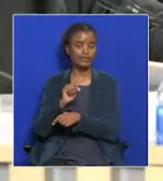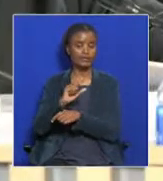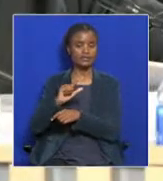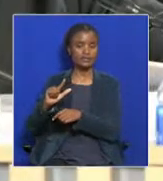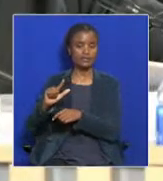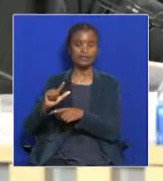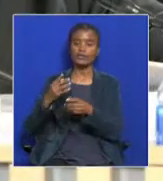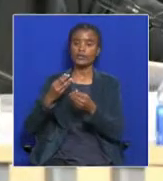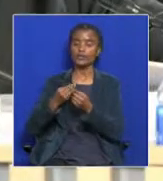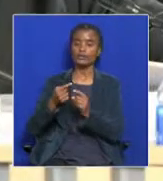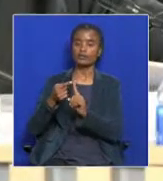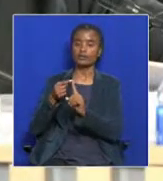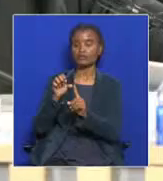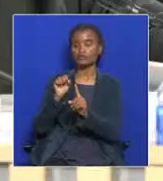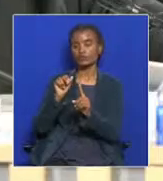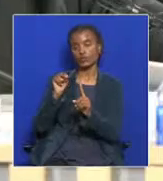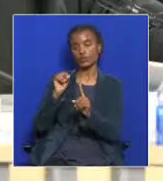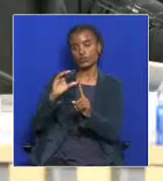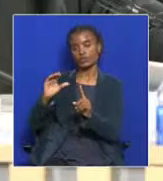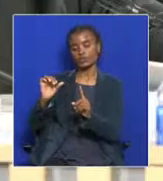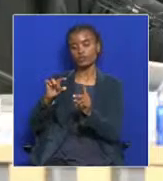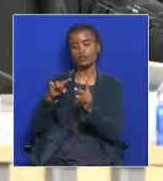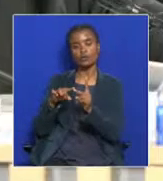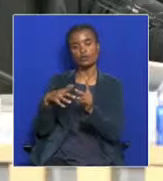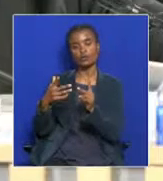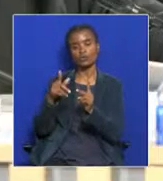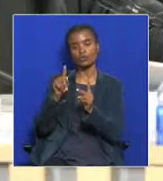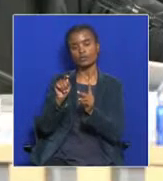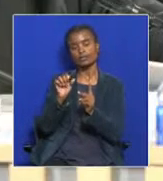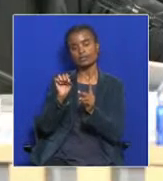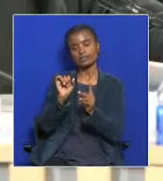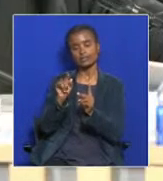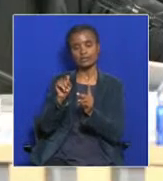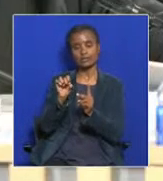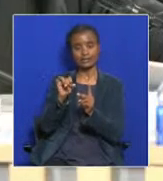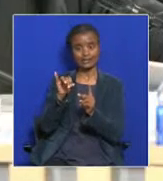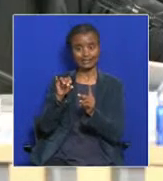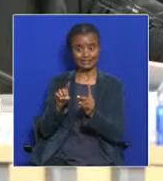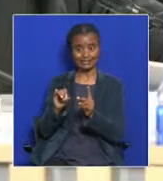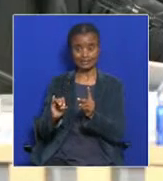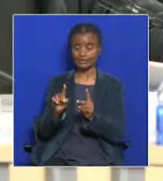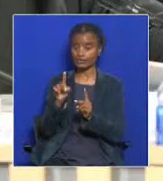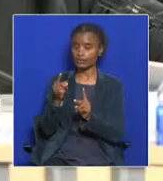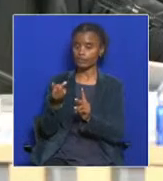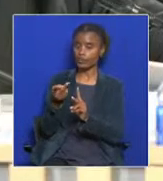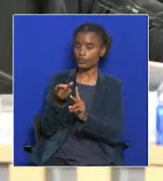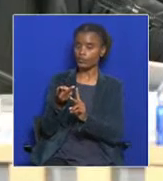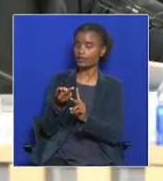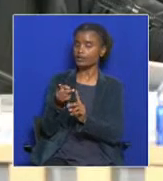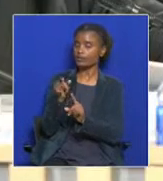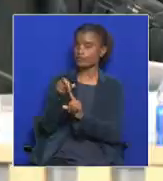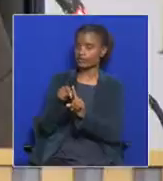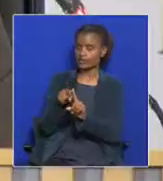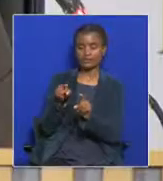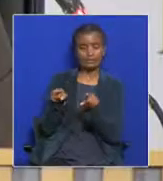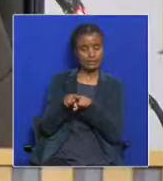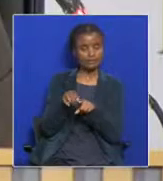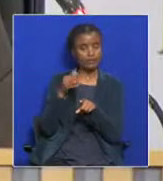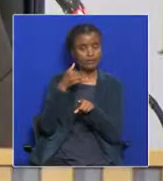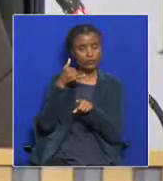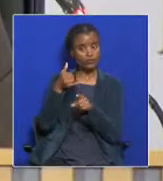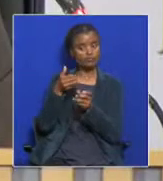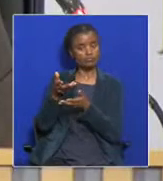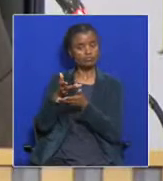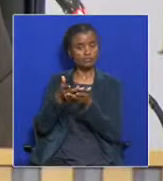or with Sechedi. So he was our go-to person. Even if you look at my phone records, he's the one I call most of the time.